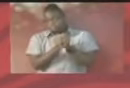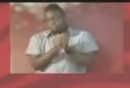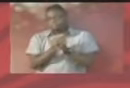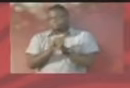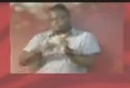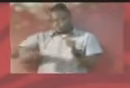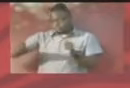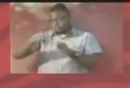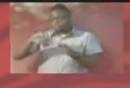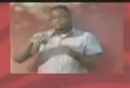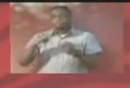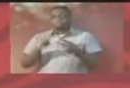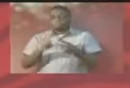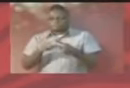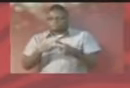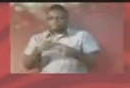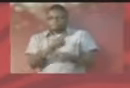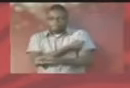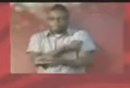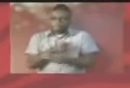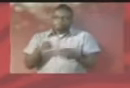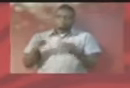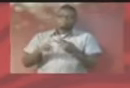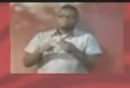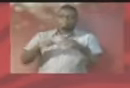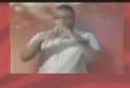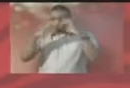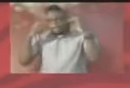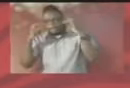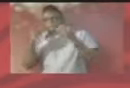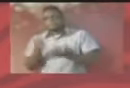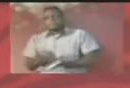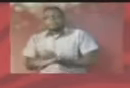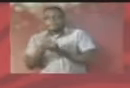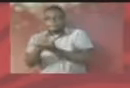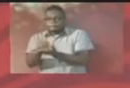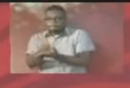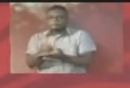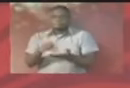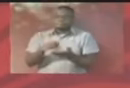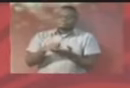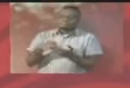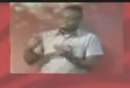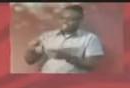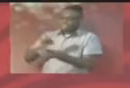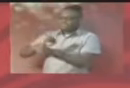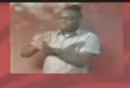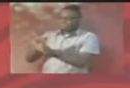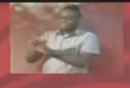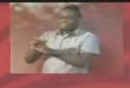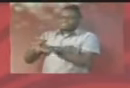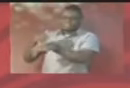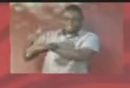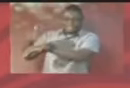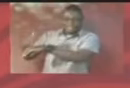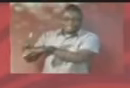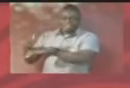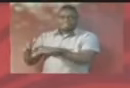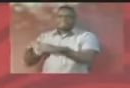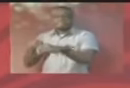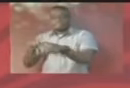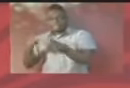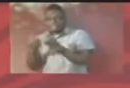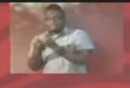us one step closer to ending this pandemic. It takes a team effort. Every one of